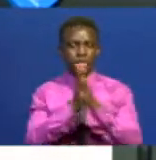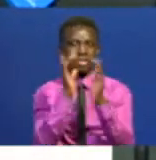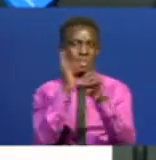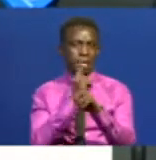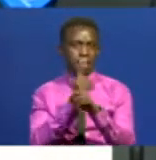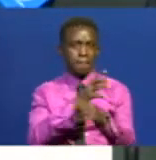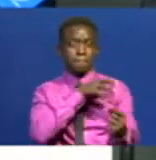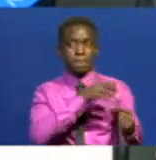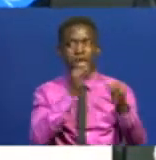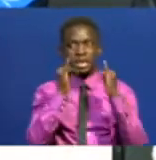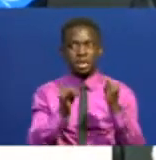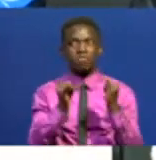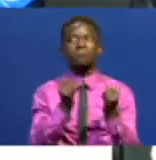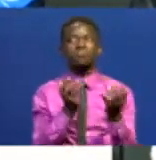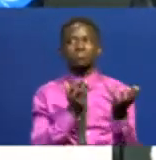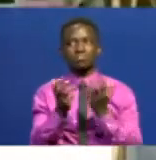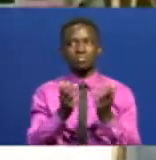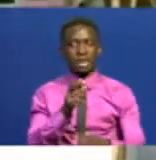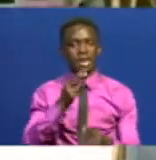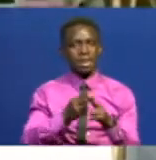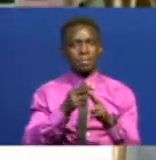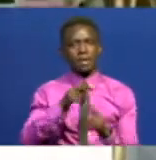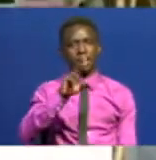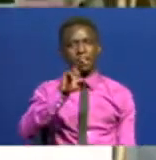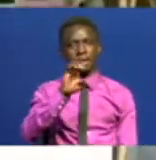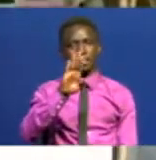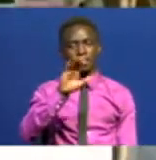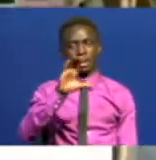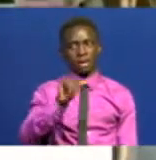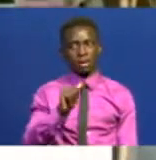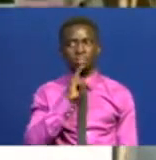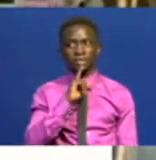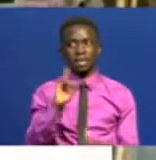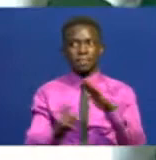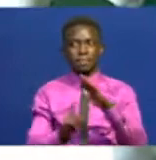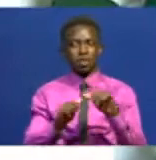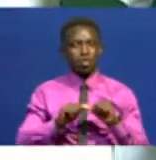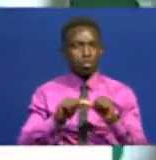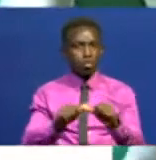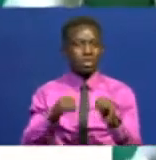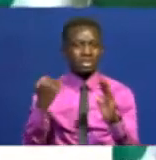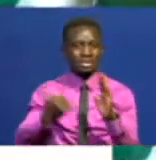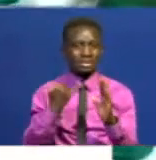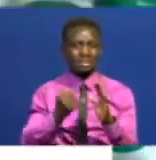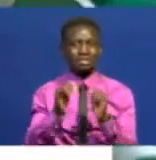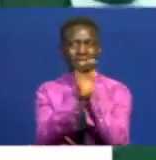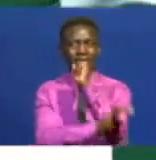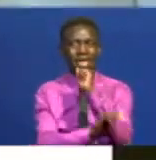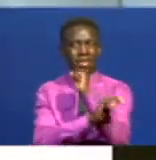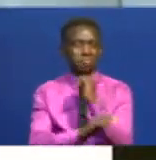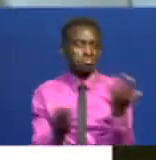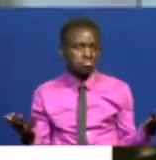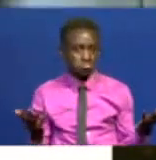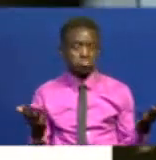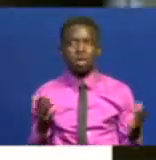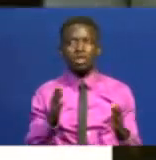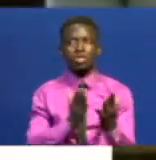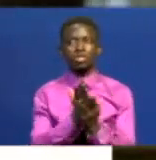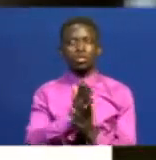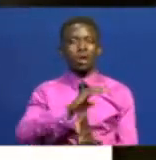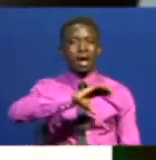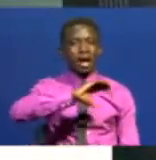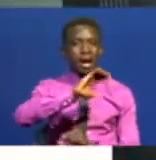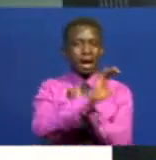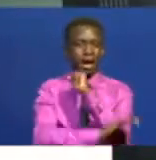New Trade Cabinet Secretary Rebecca Miano says the ministry will continue to industrialize the country through the County Aggregation and Industrial